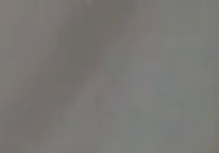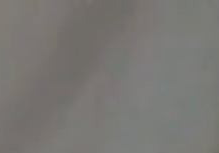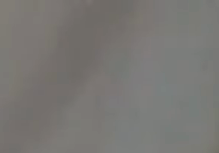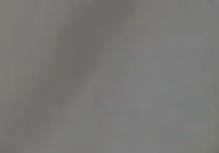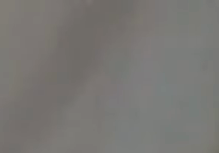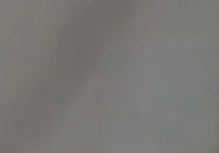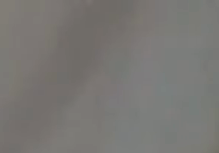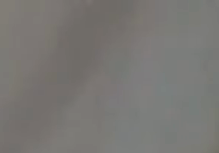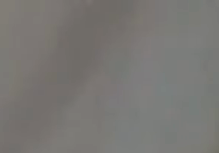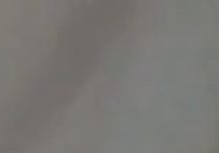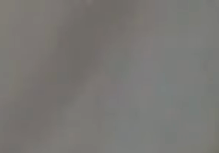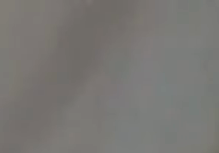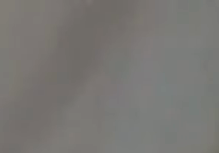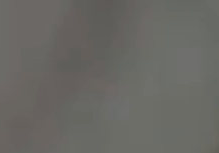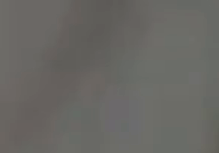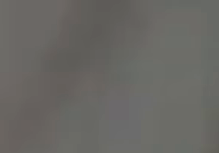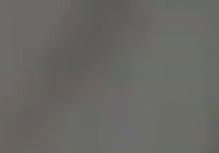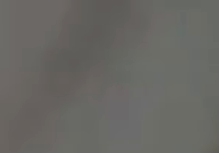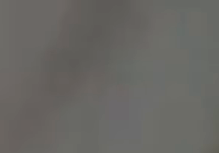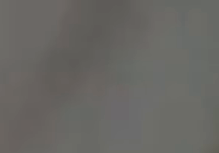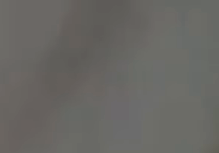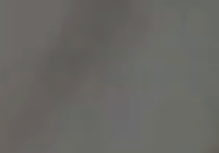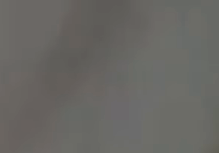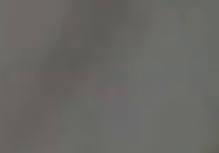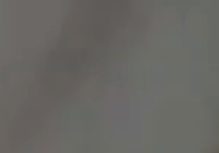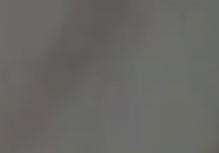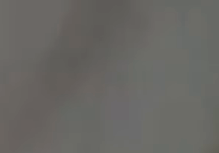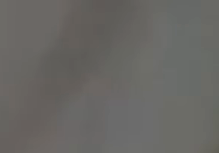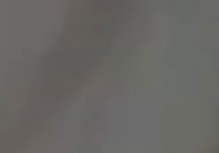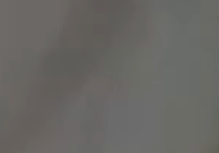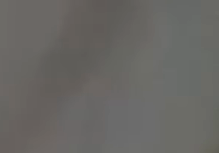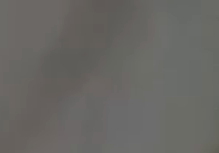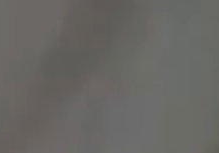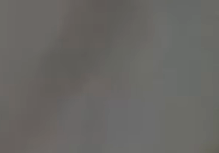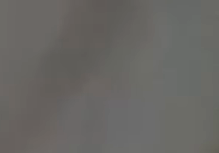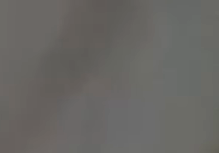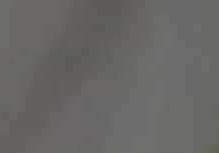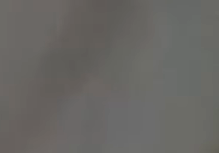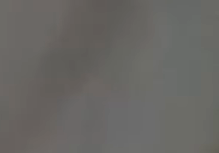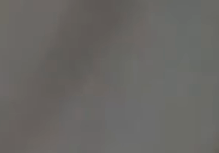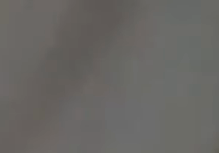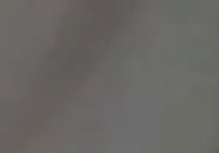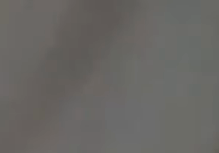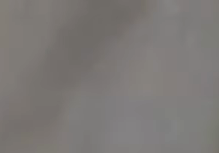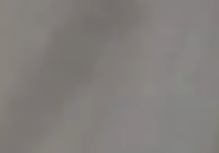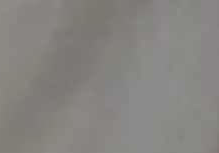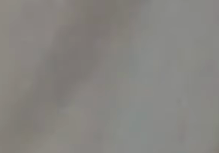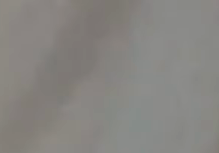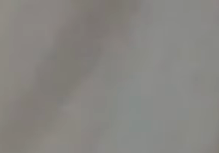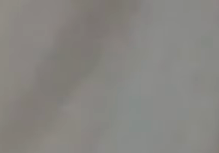I don't mention the mistakes when I think I said rather. I think I said, I don't know, let me try to give an